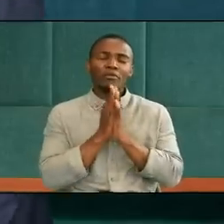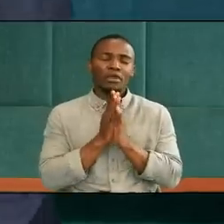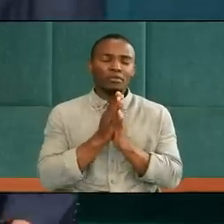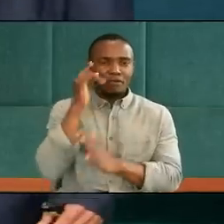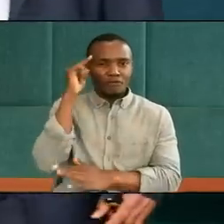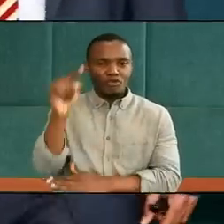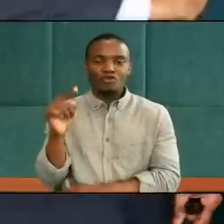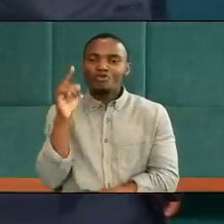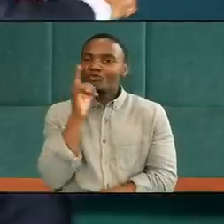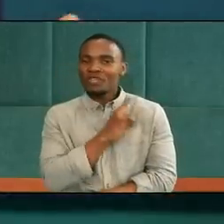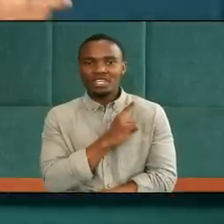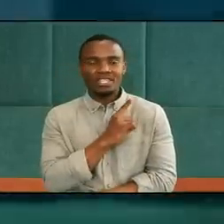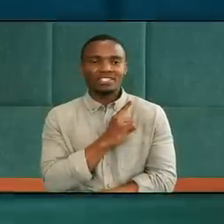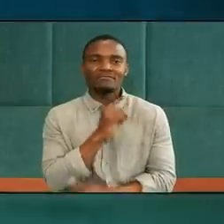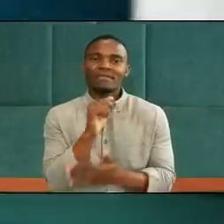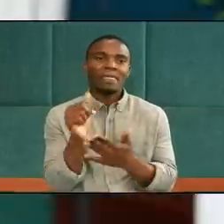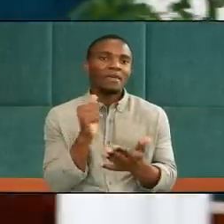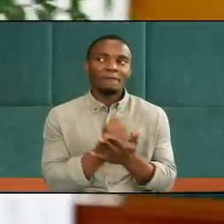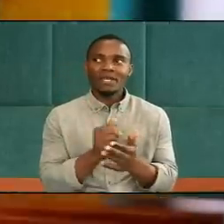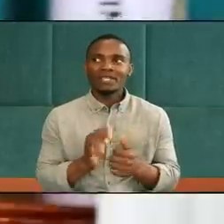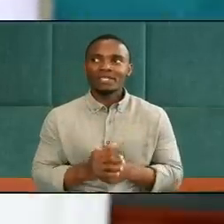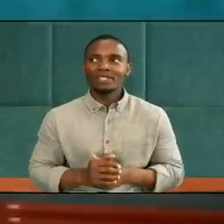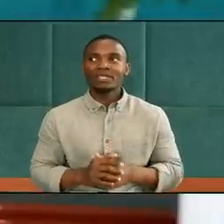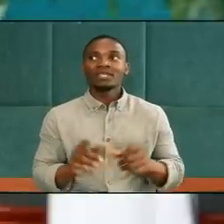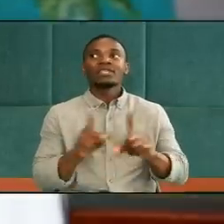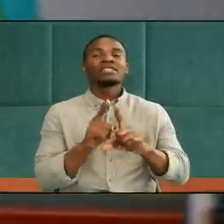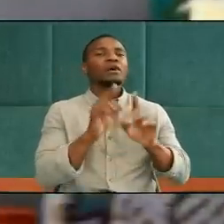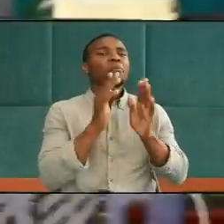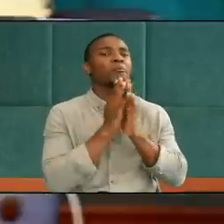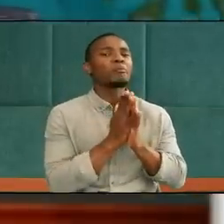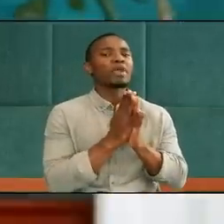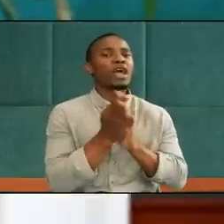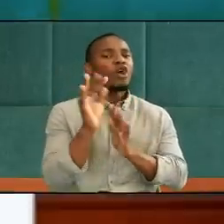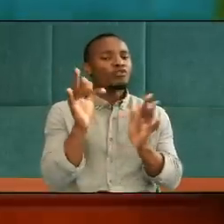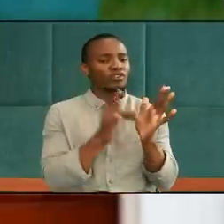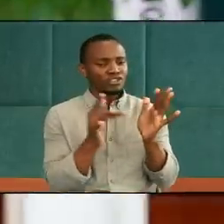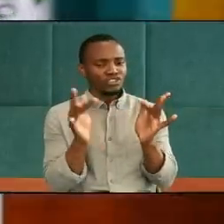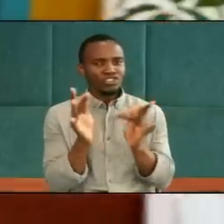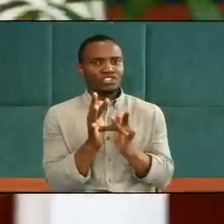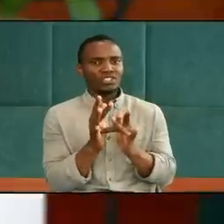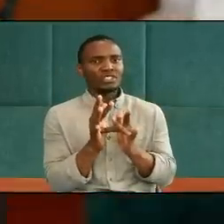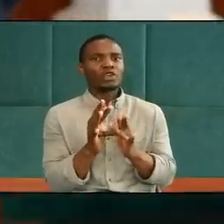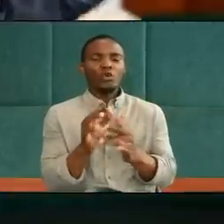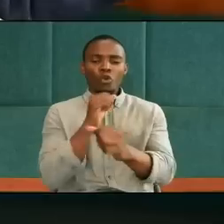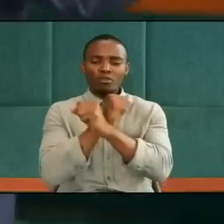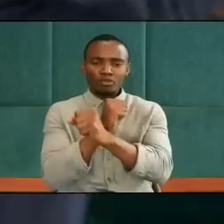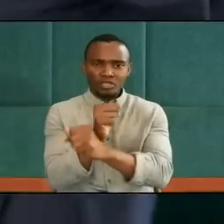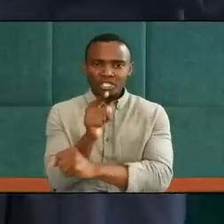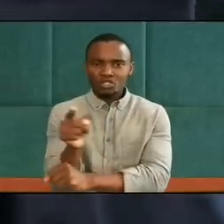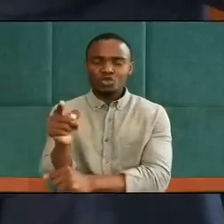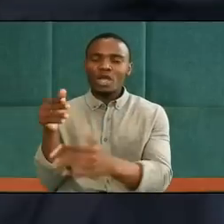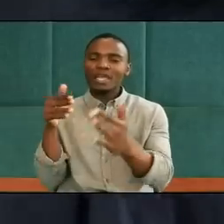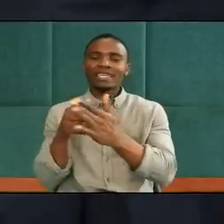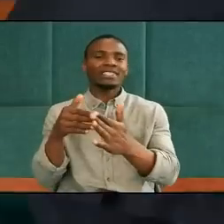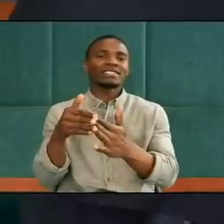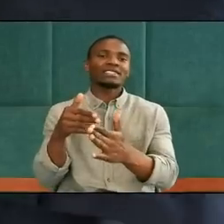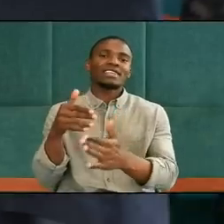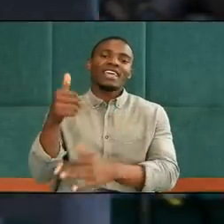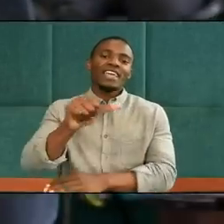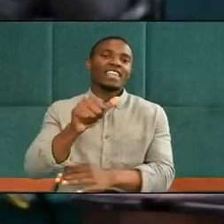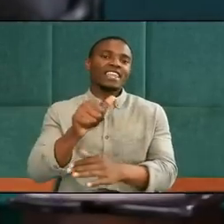you. Amen. And the prayer of Jesus will hold you against any attack of the